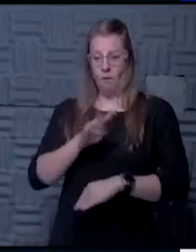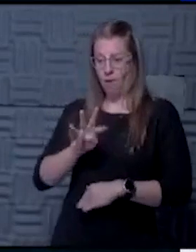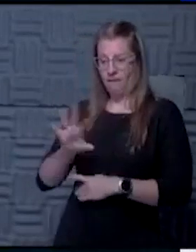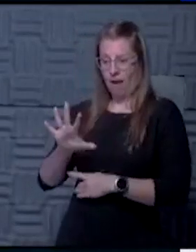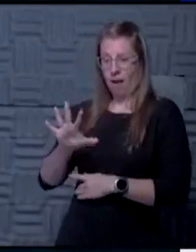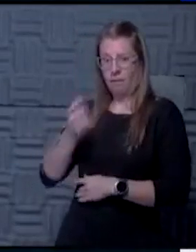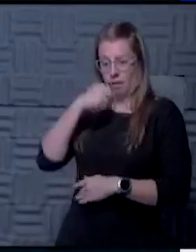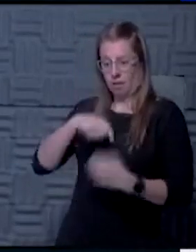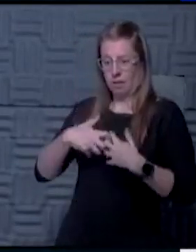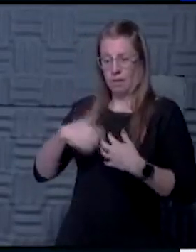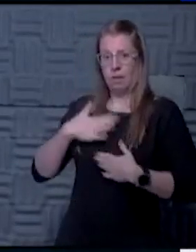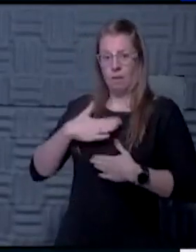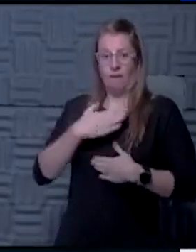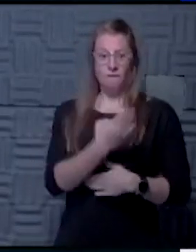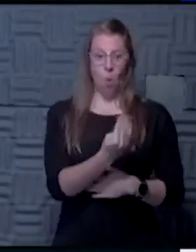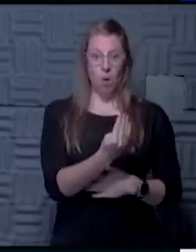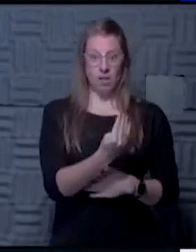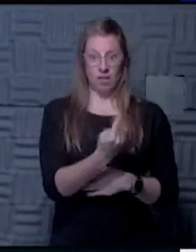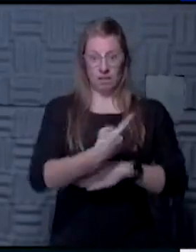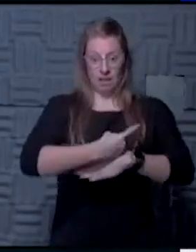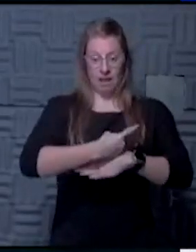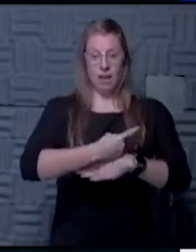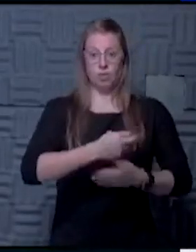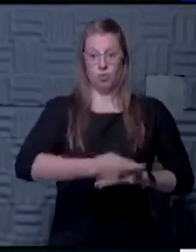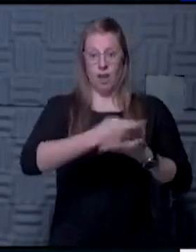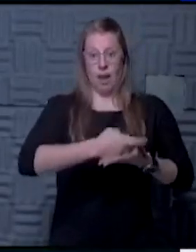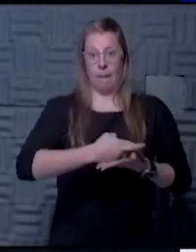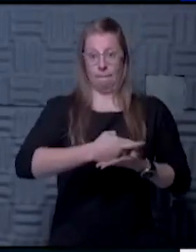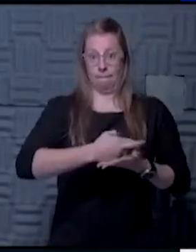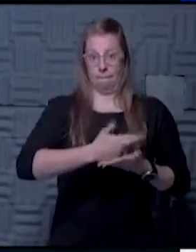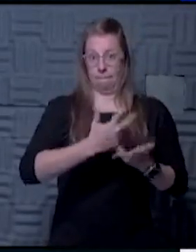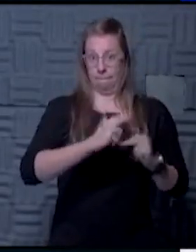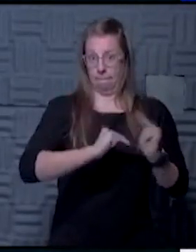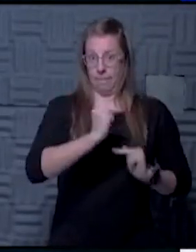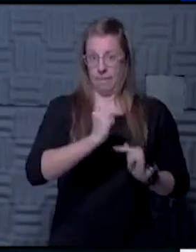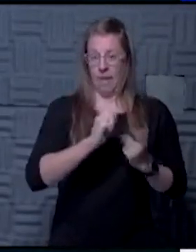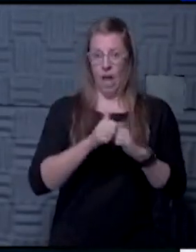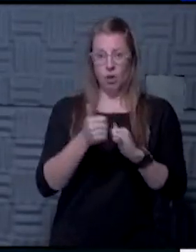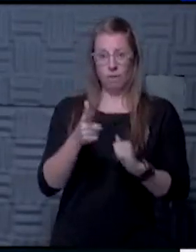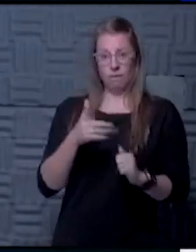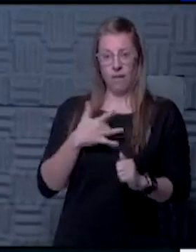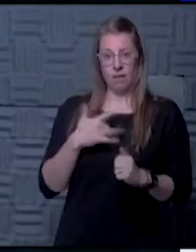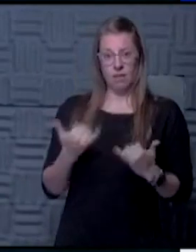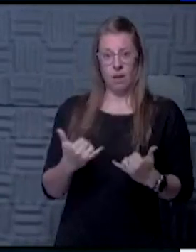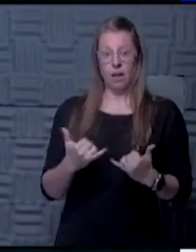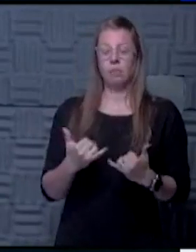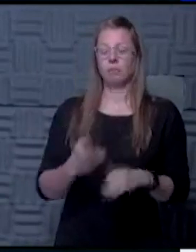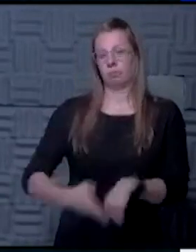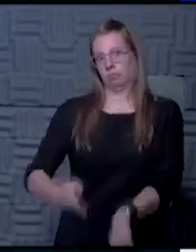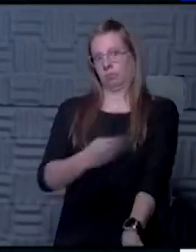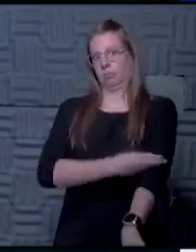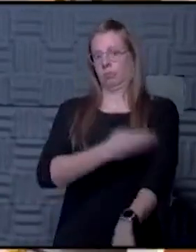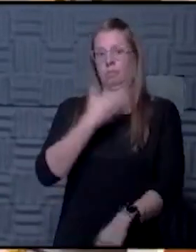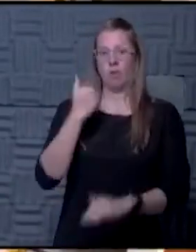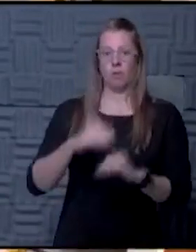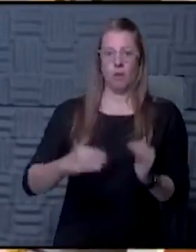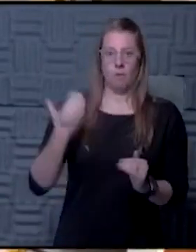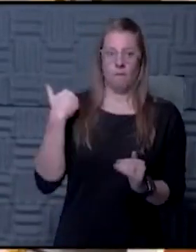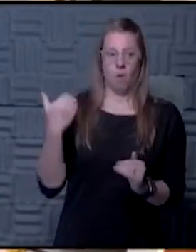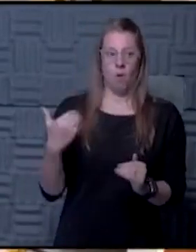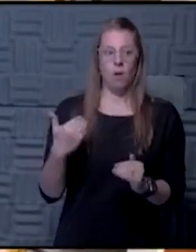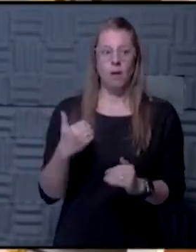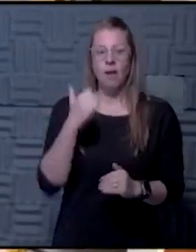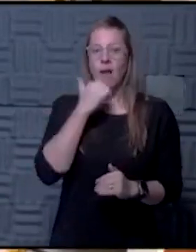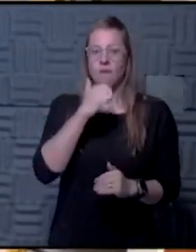those were on a ventilator, and 14 in a rehab facility. How are you doing today? You know, I'm doing a lot better than I was. I gain on it